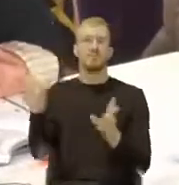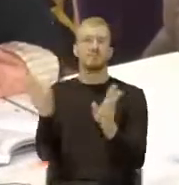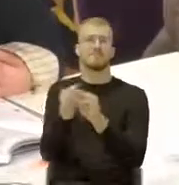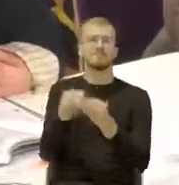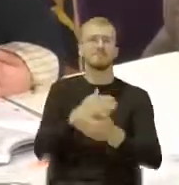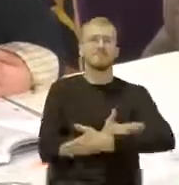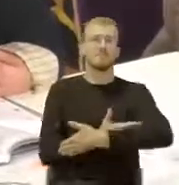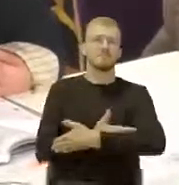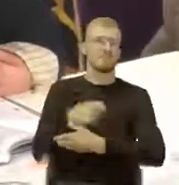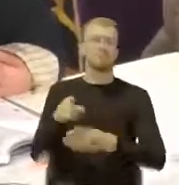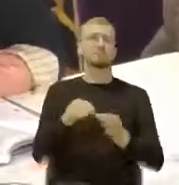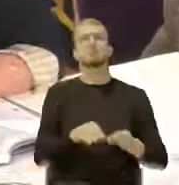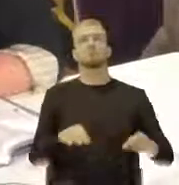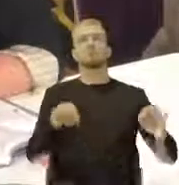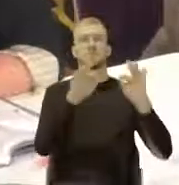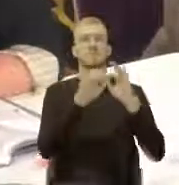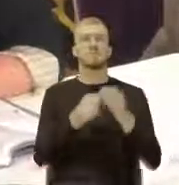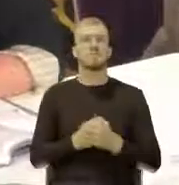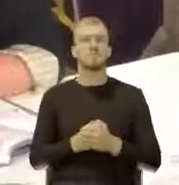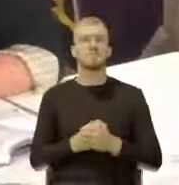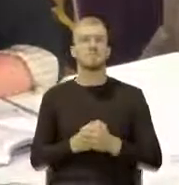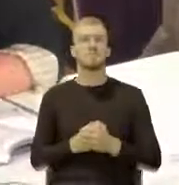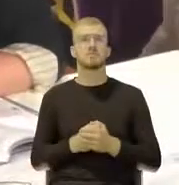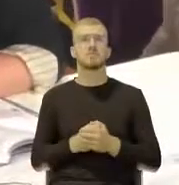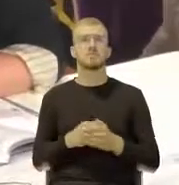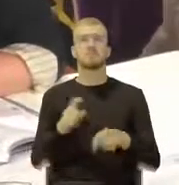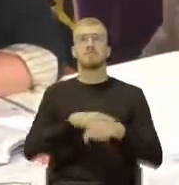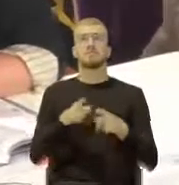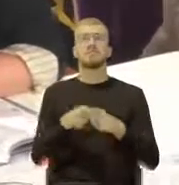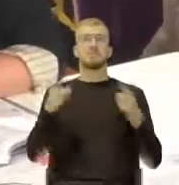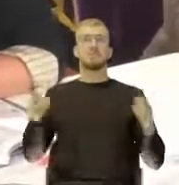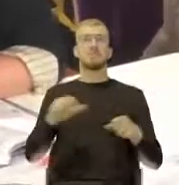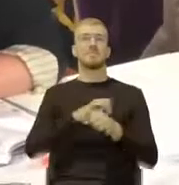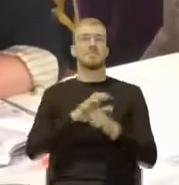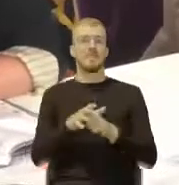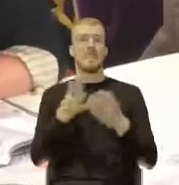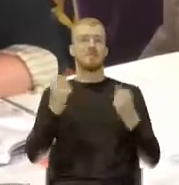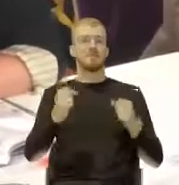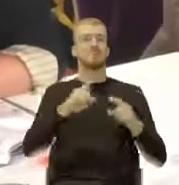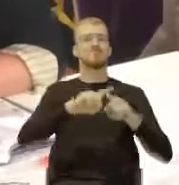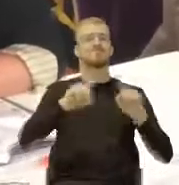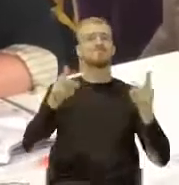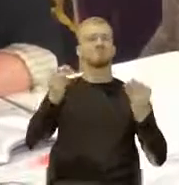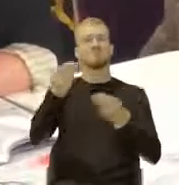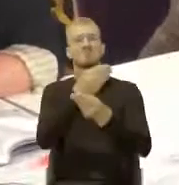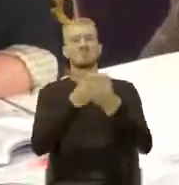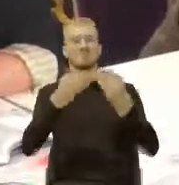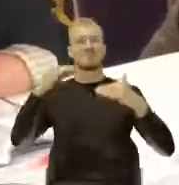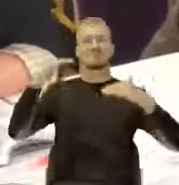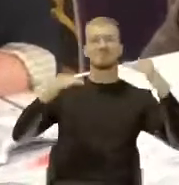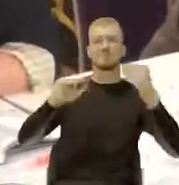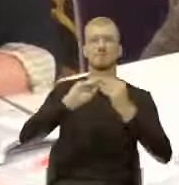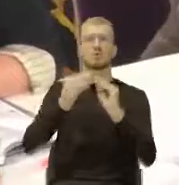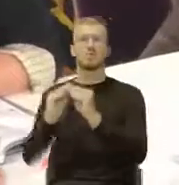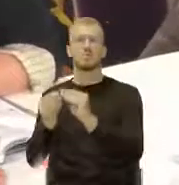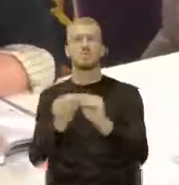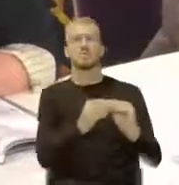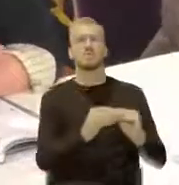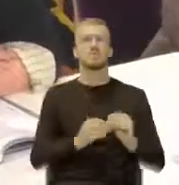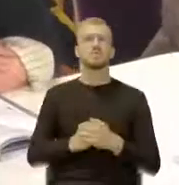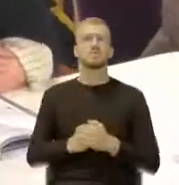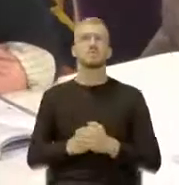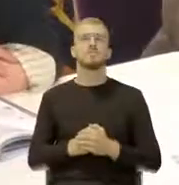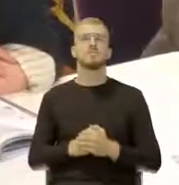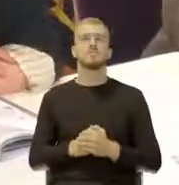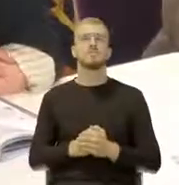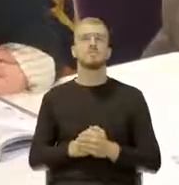issues. But also not beyond the health system or health care services is the healthy city or healthy local